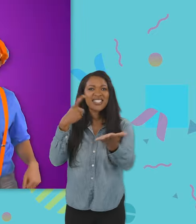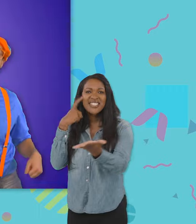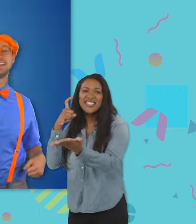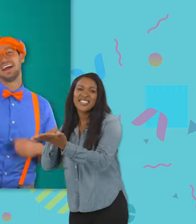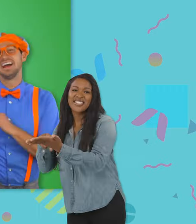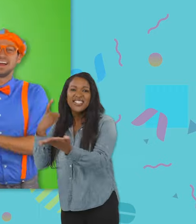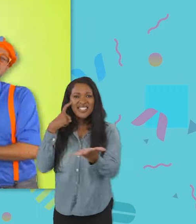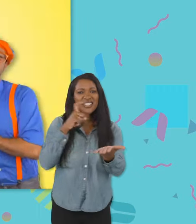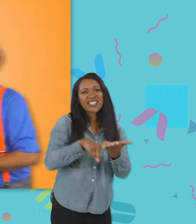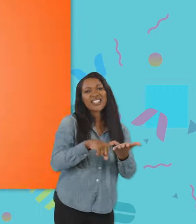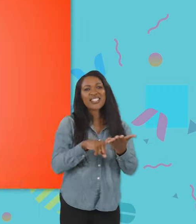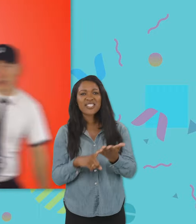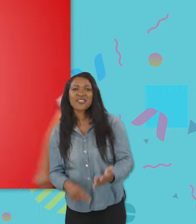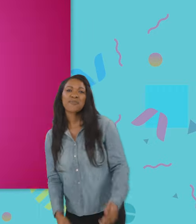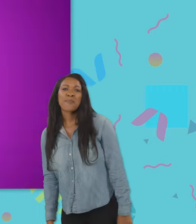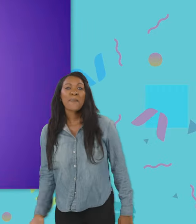with me.